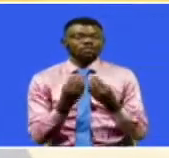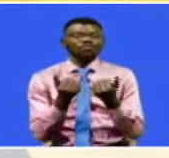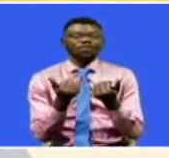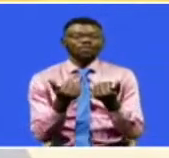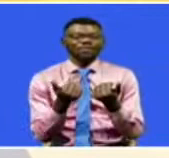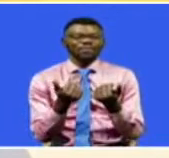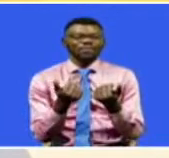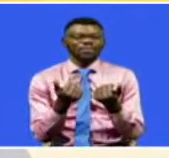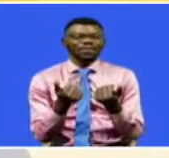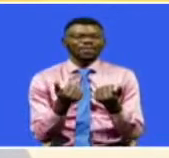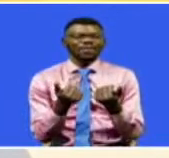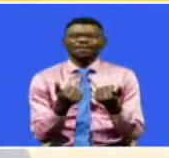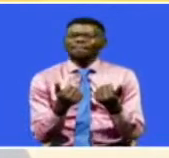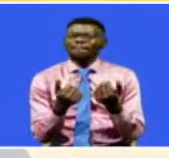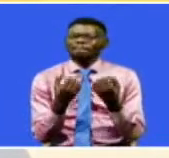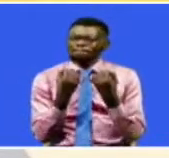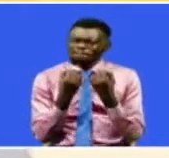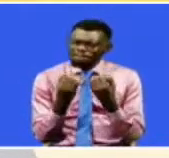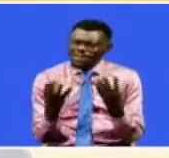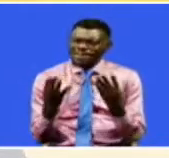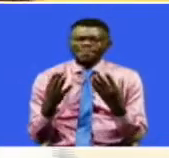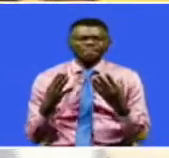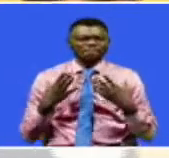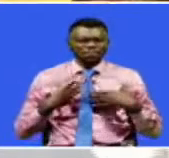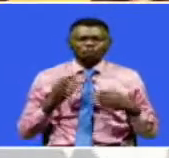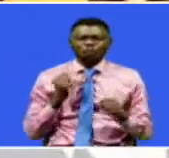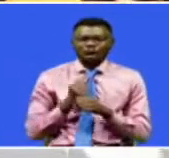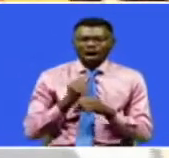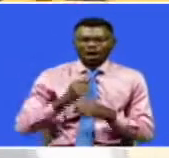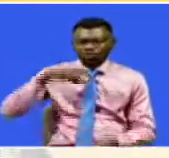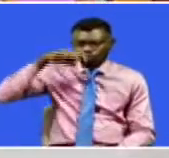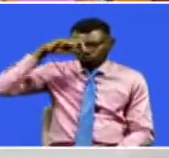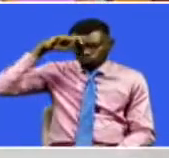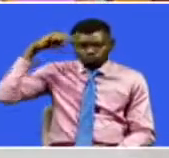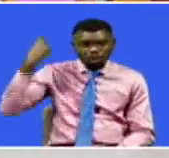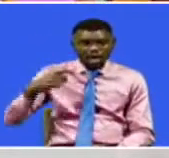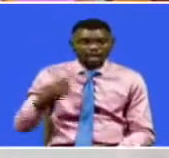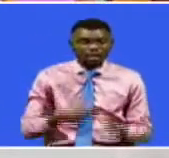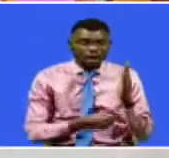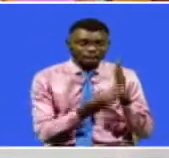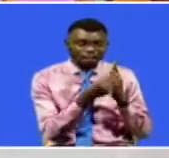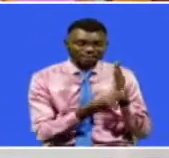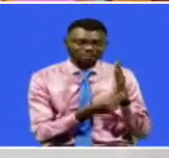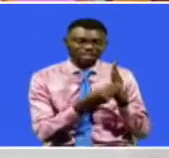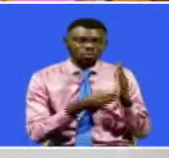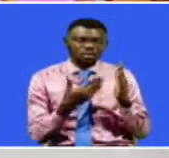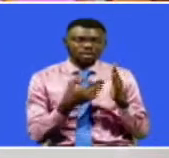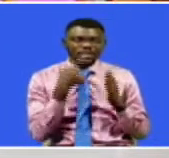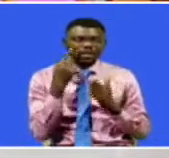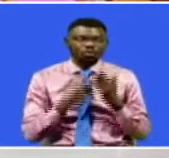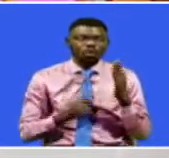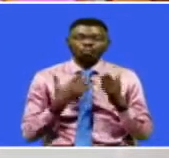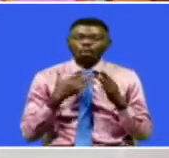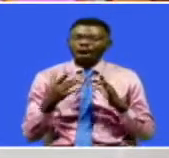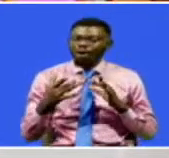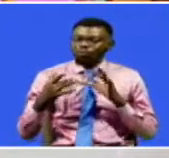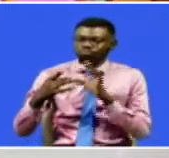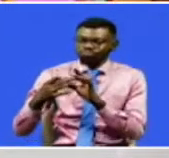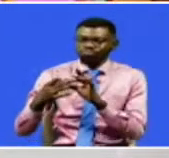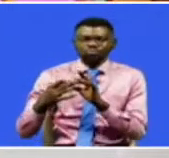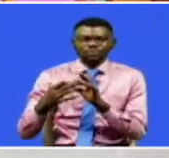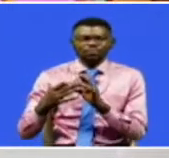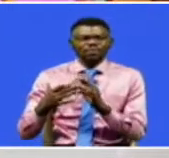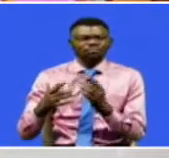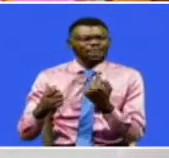people who today are serving in the jua kali sector. And we have said in our manifesto that we are going to connect every